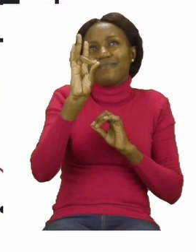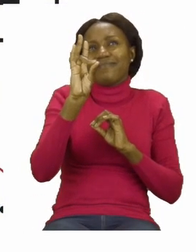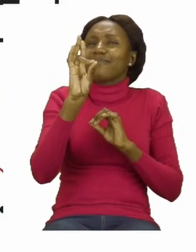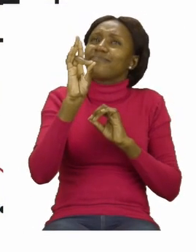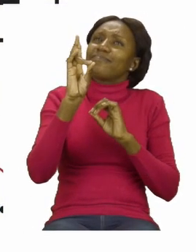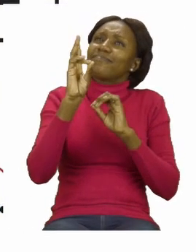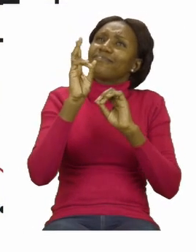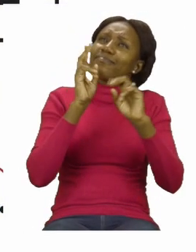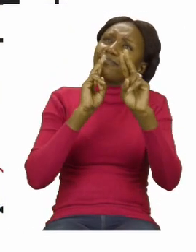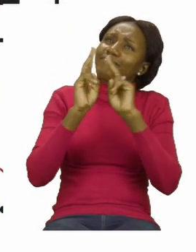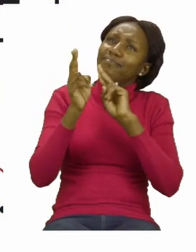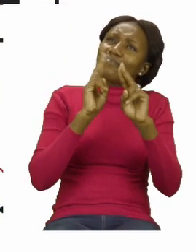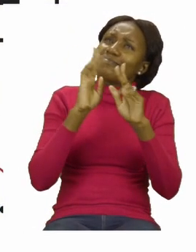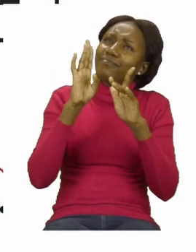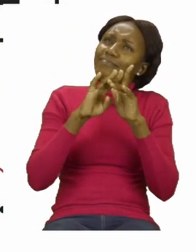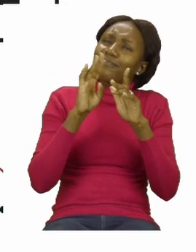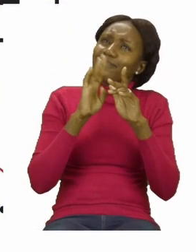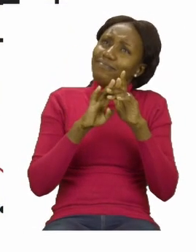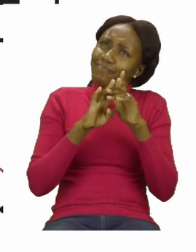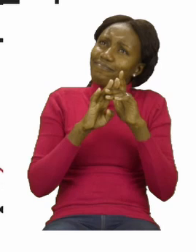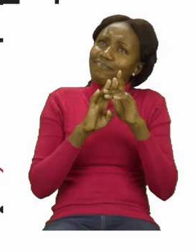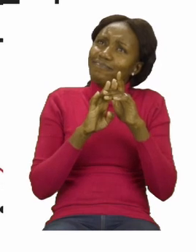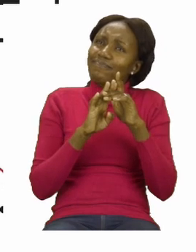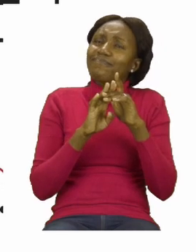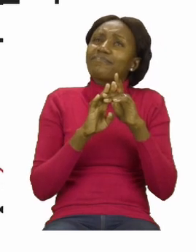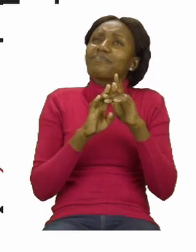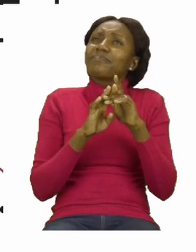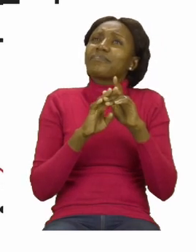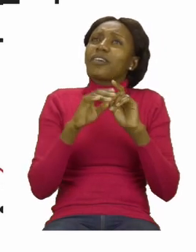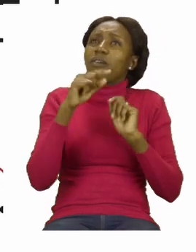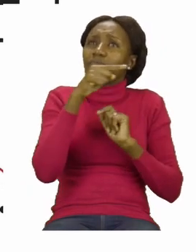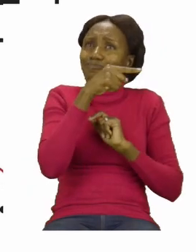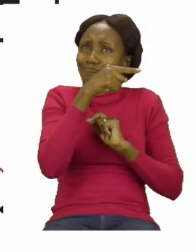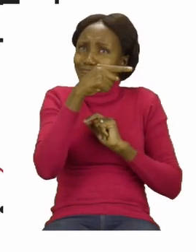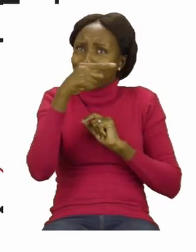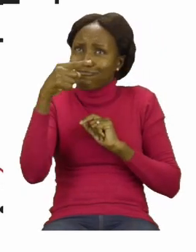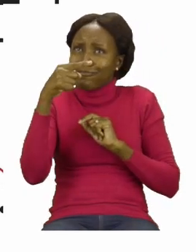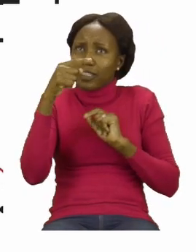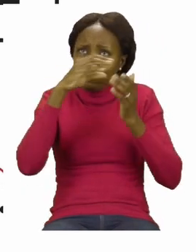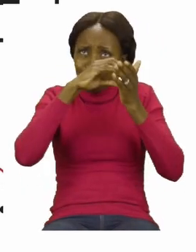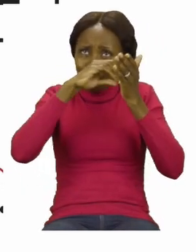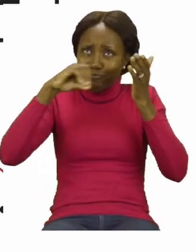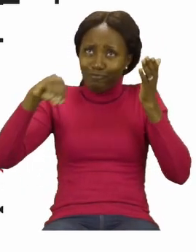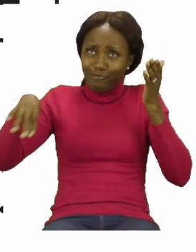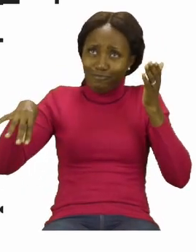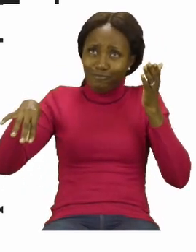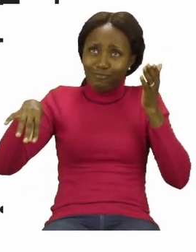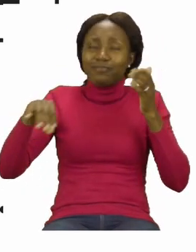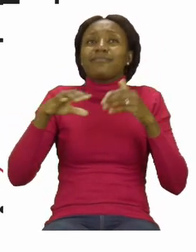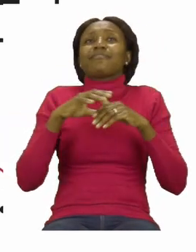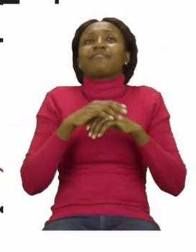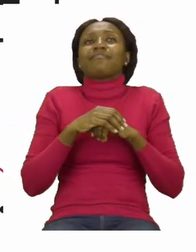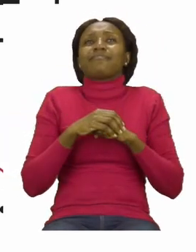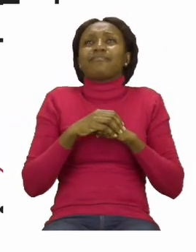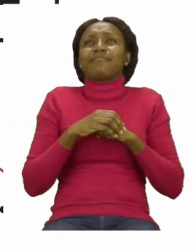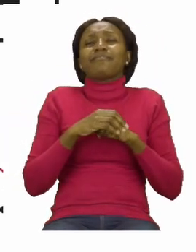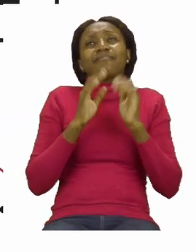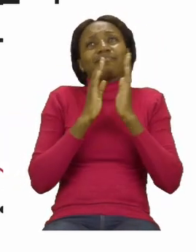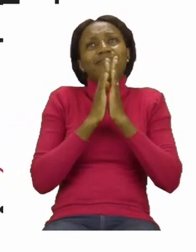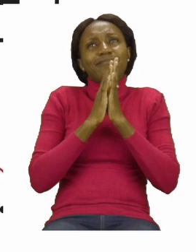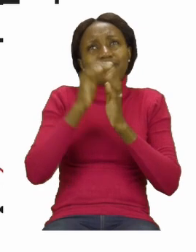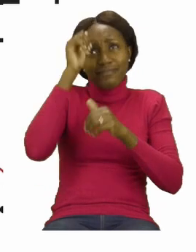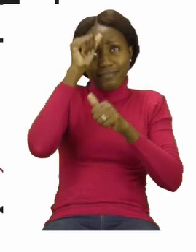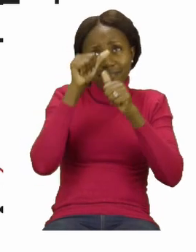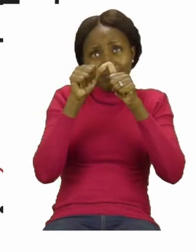going to be doing computation, and this time we are doing subtraction. Remember, subtraction